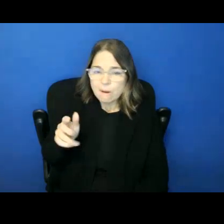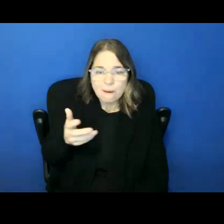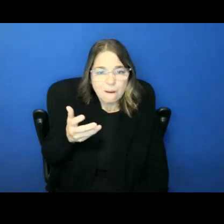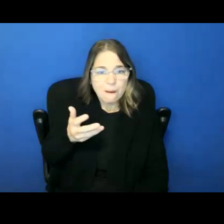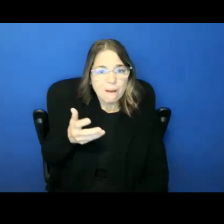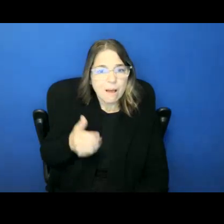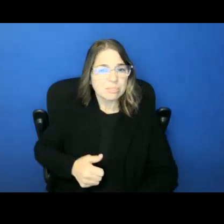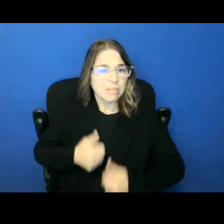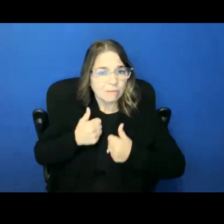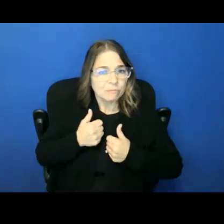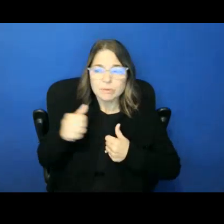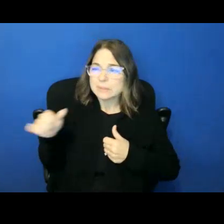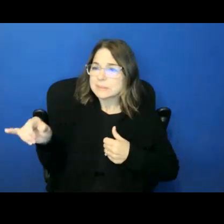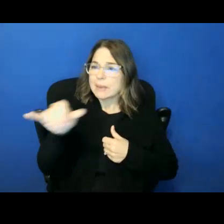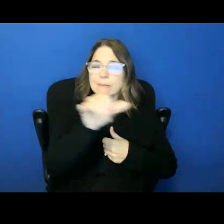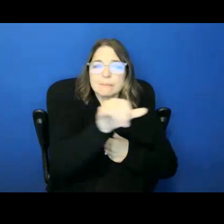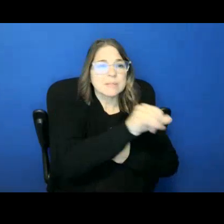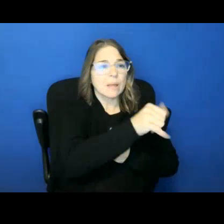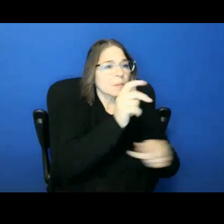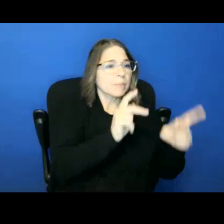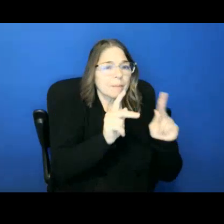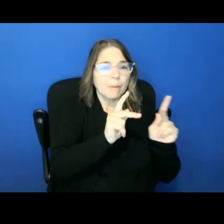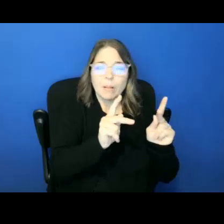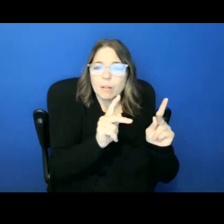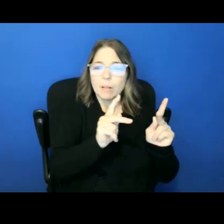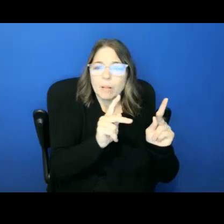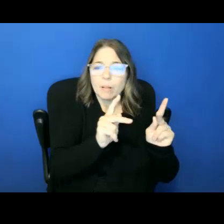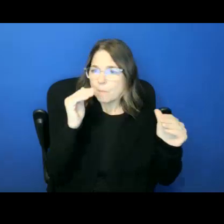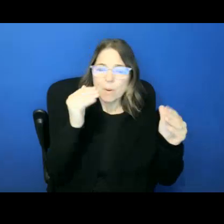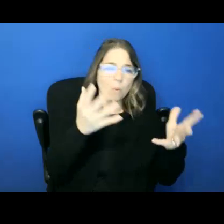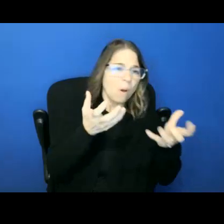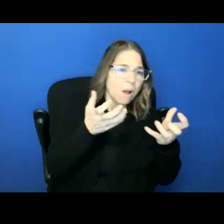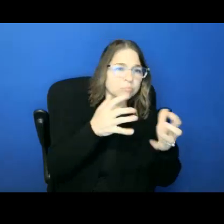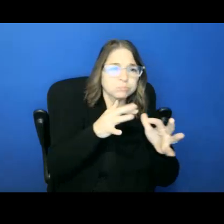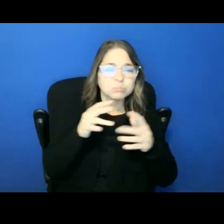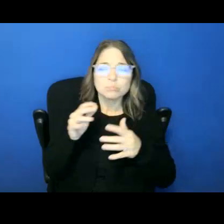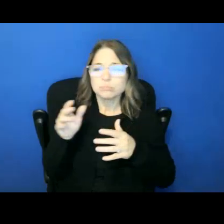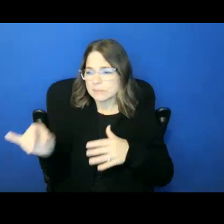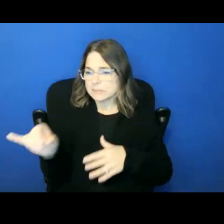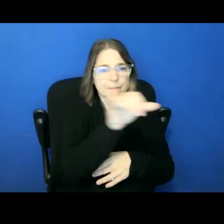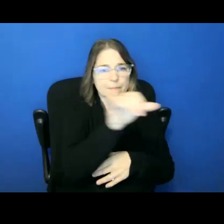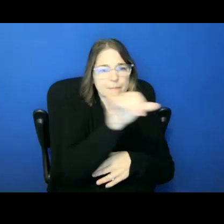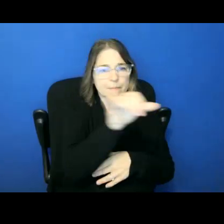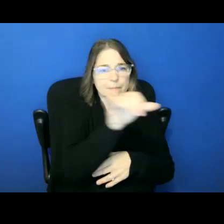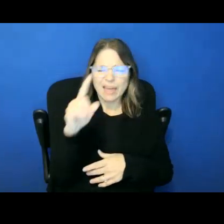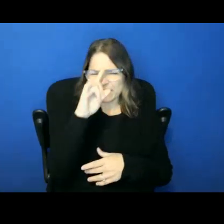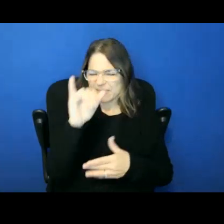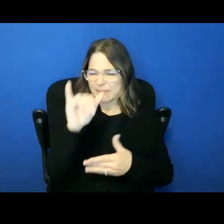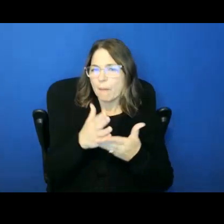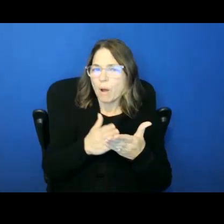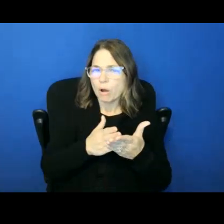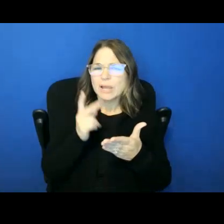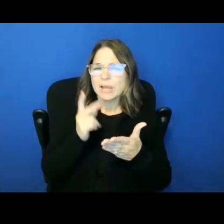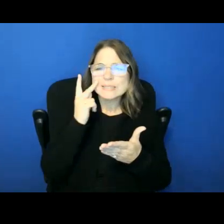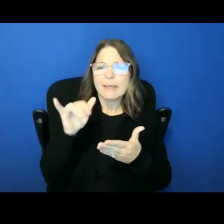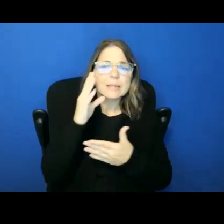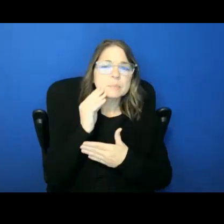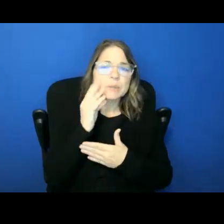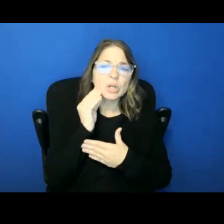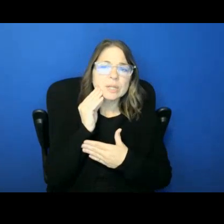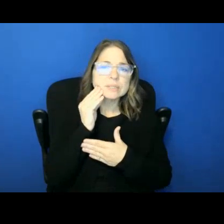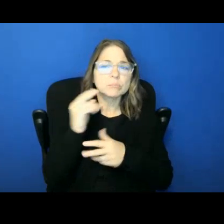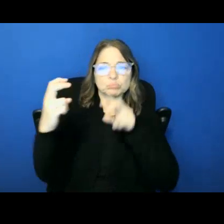just a life that everybody else has and hopes for and wants, right? I mean, I think that piece, when you see that